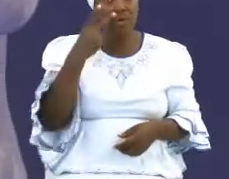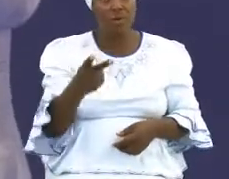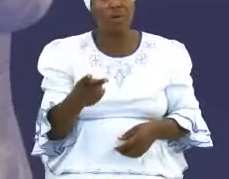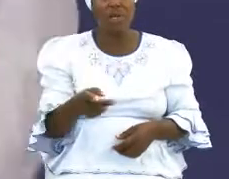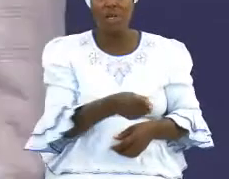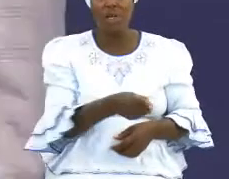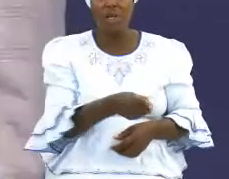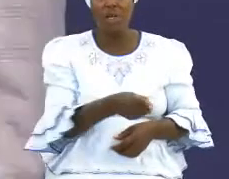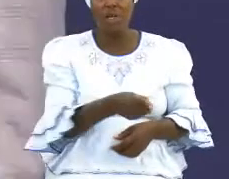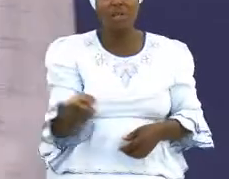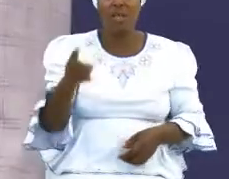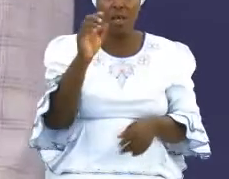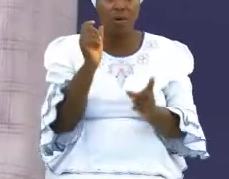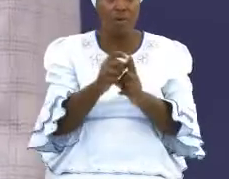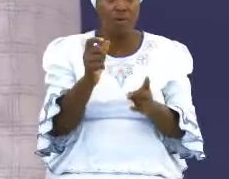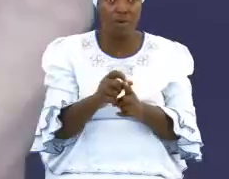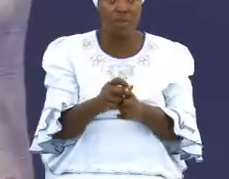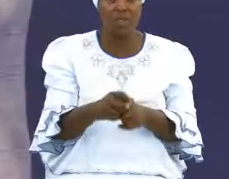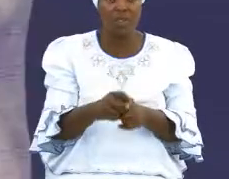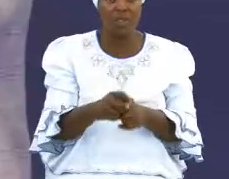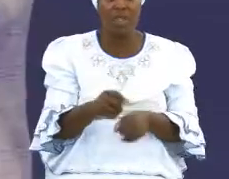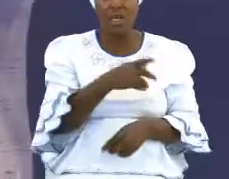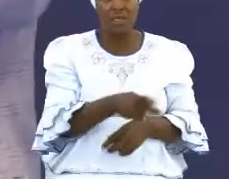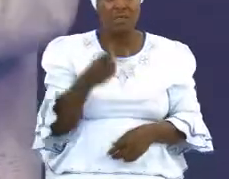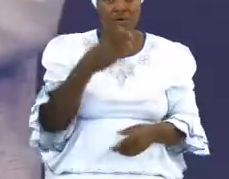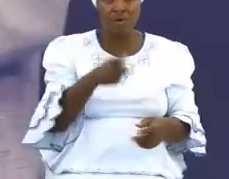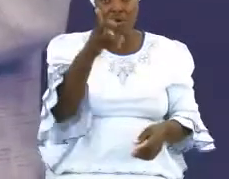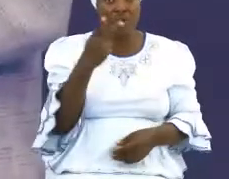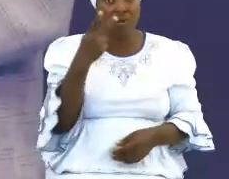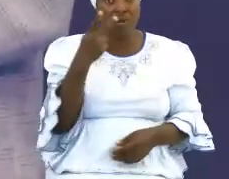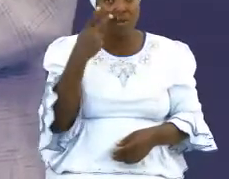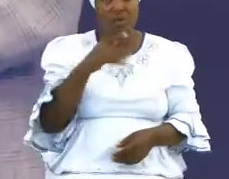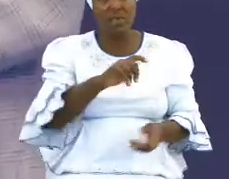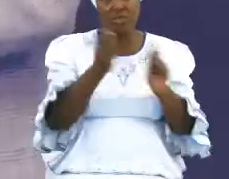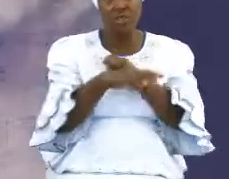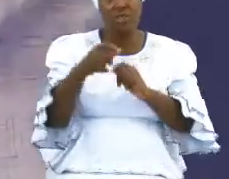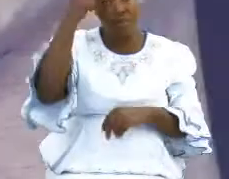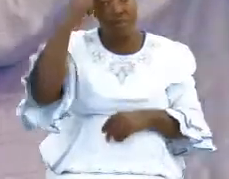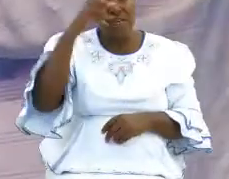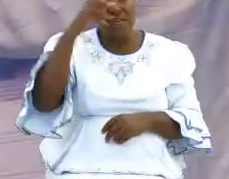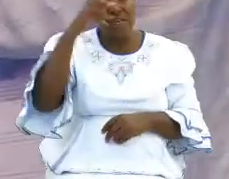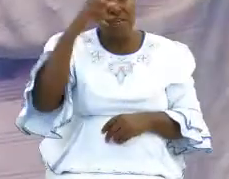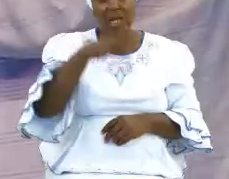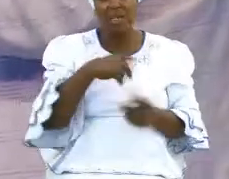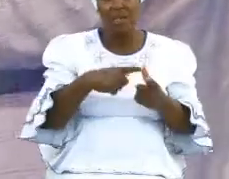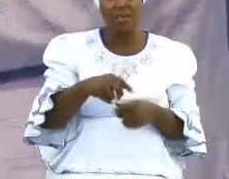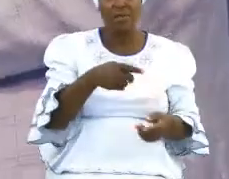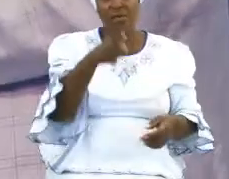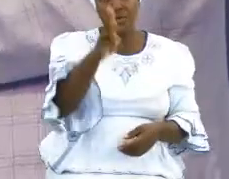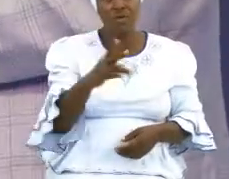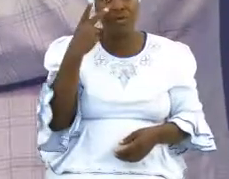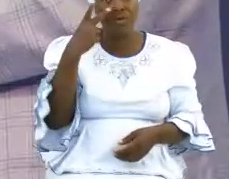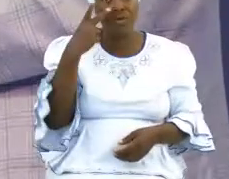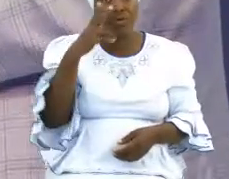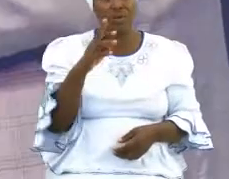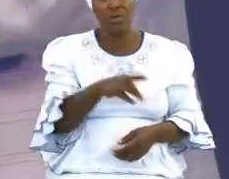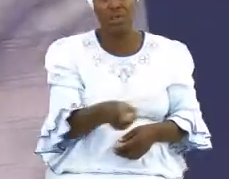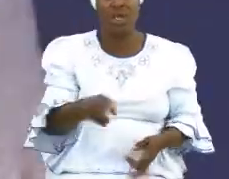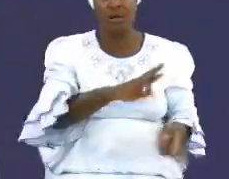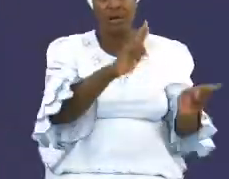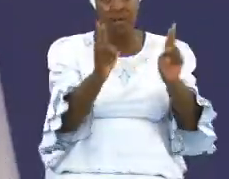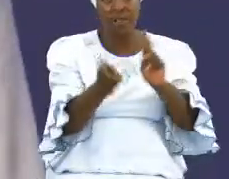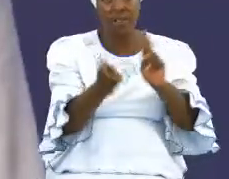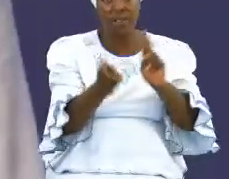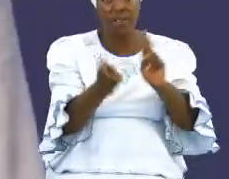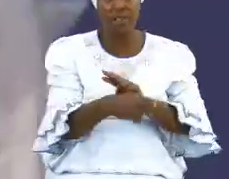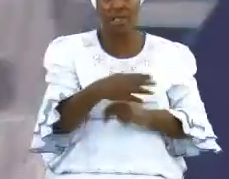mind, and God saw their change of mind, and God saw their repentance, and God saw their sincerity,